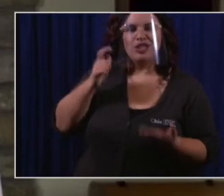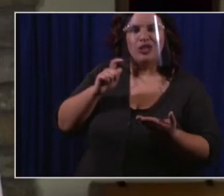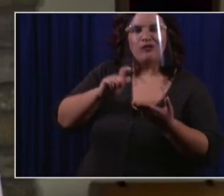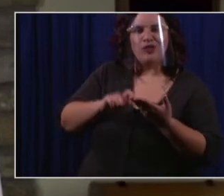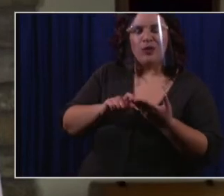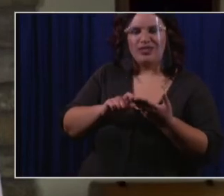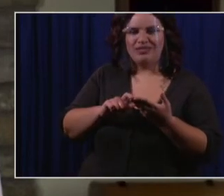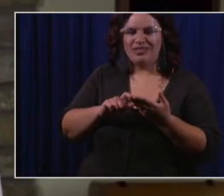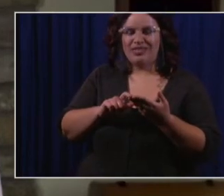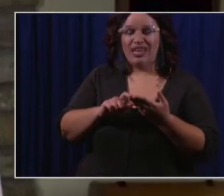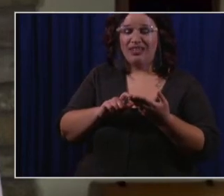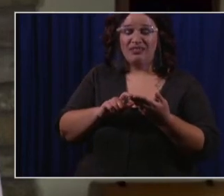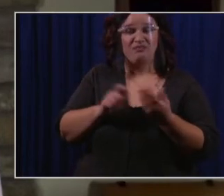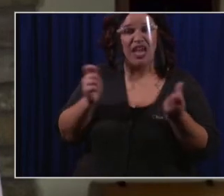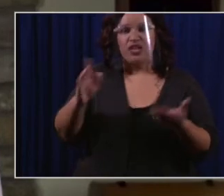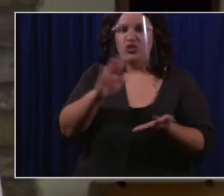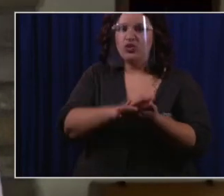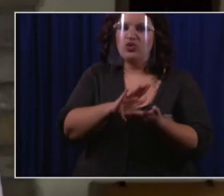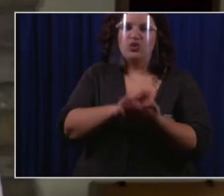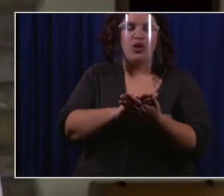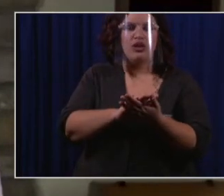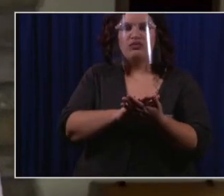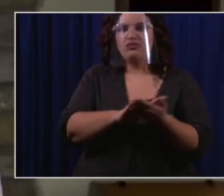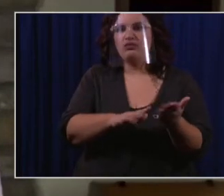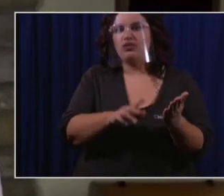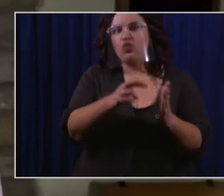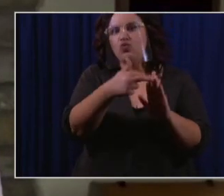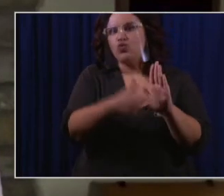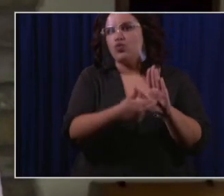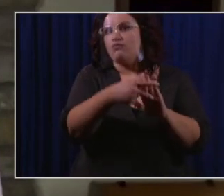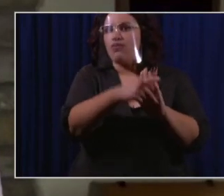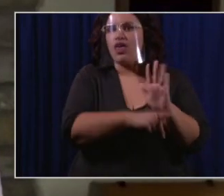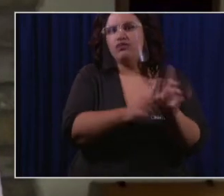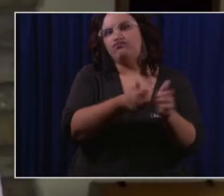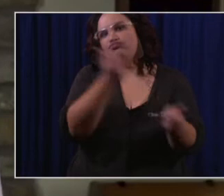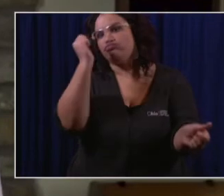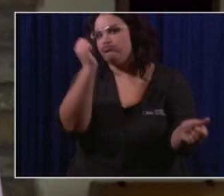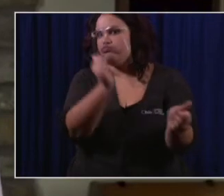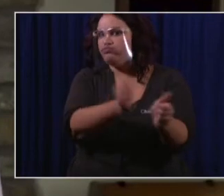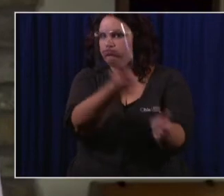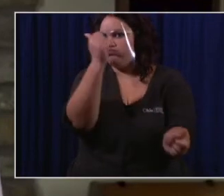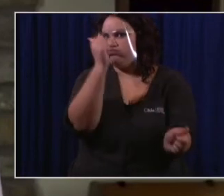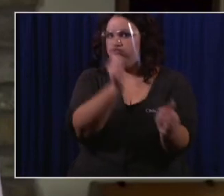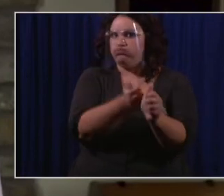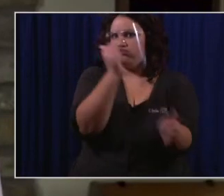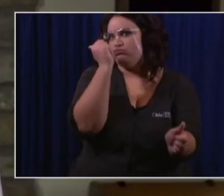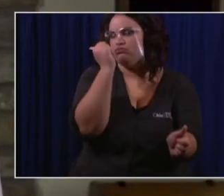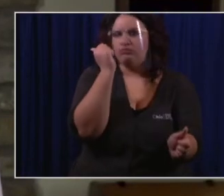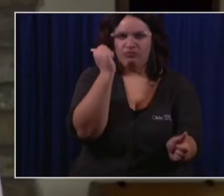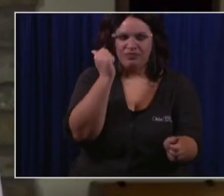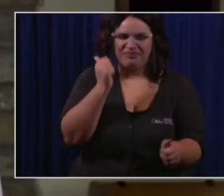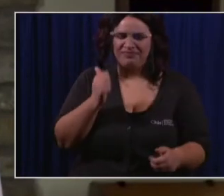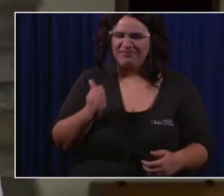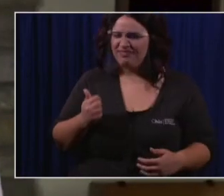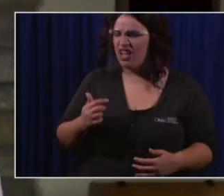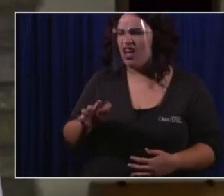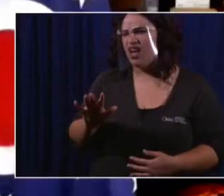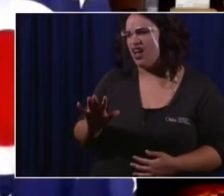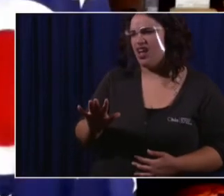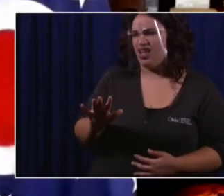were not in compliance and that there were problems. Yeah, I don't have the latest report from them,